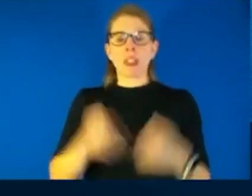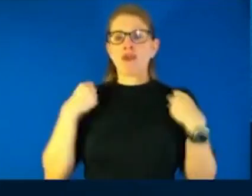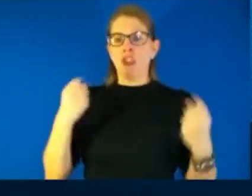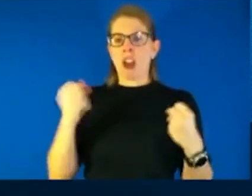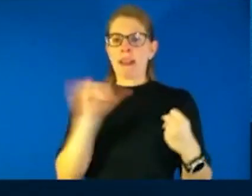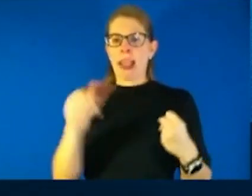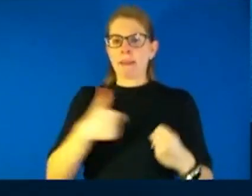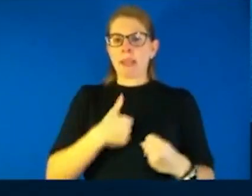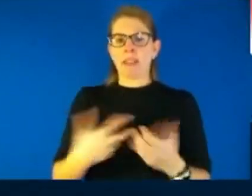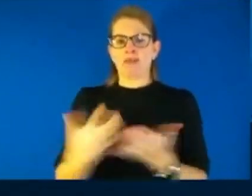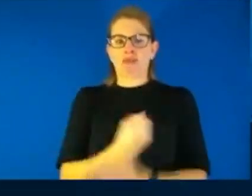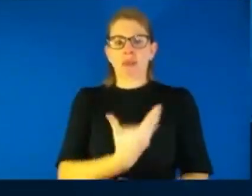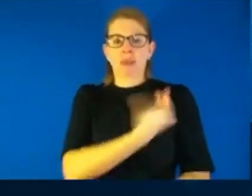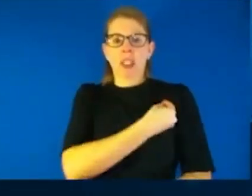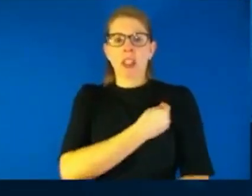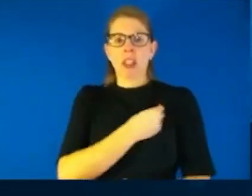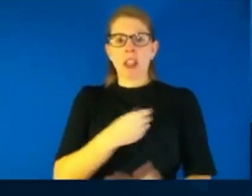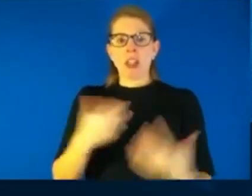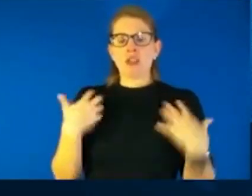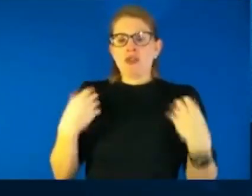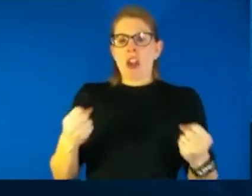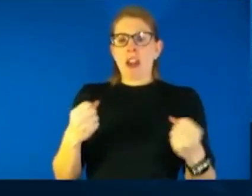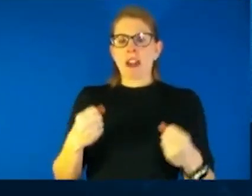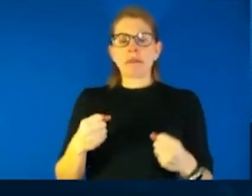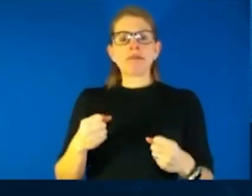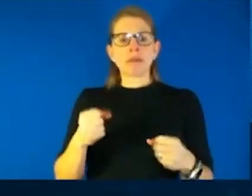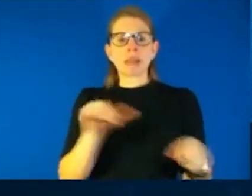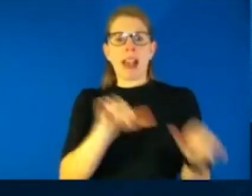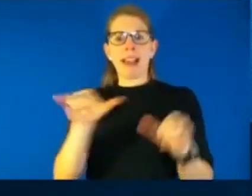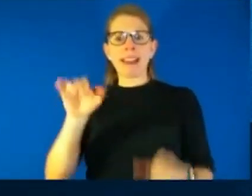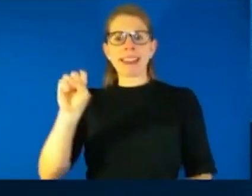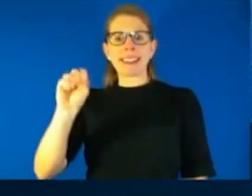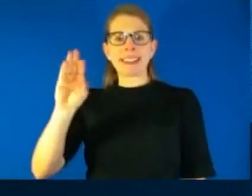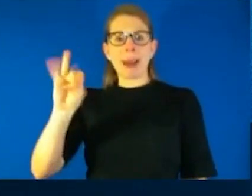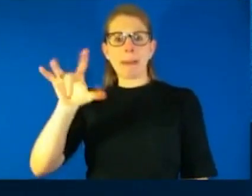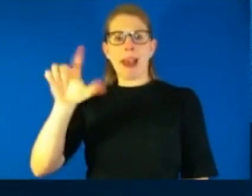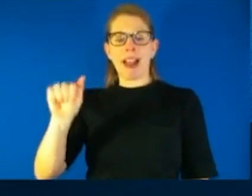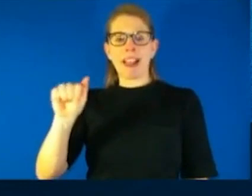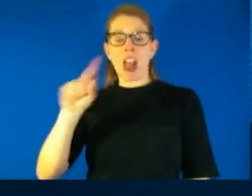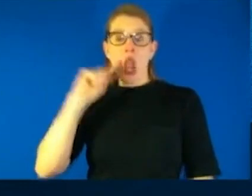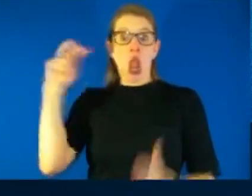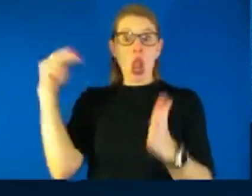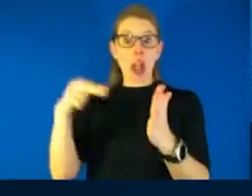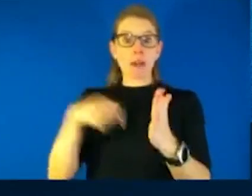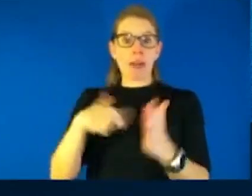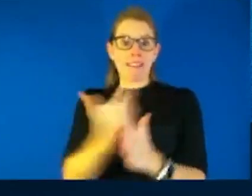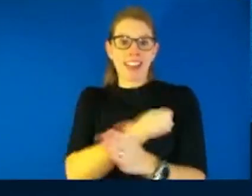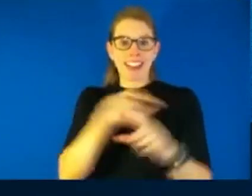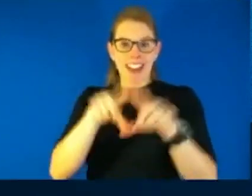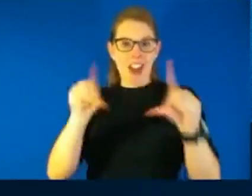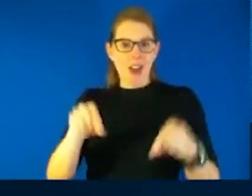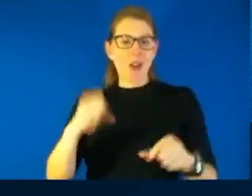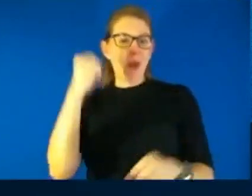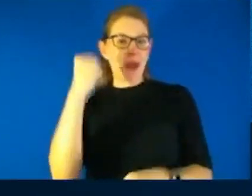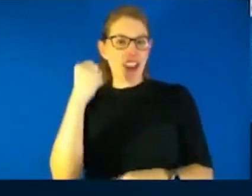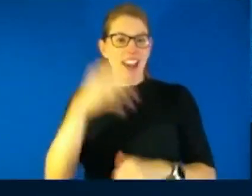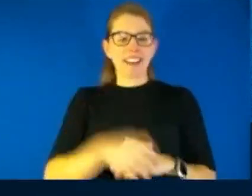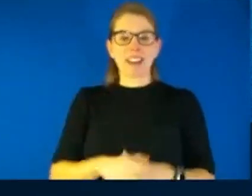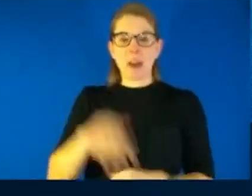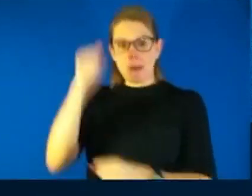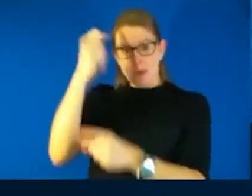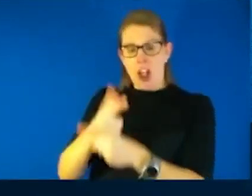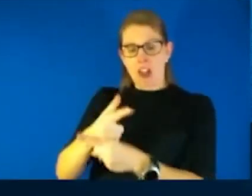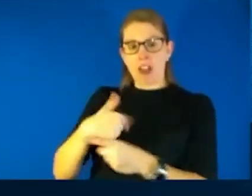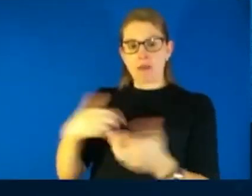strong and brave like Isabella. Hey, Sonny, check out my vaccination card. Oh, yeah, baby. And her brother. I did it, and so